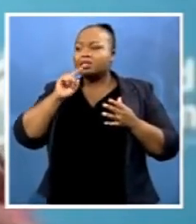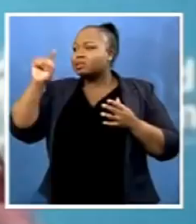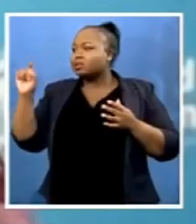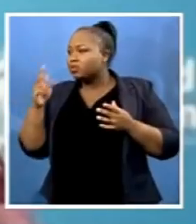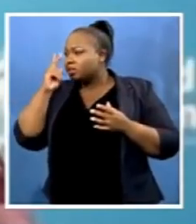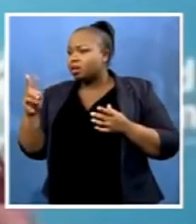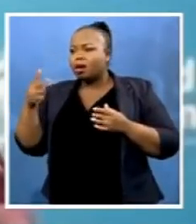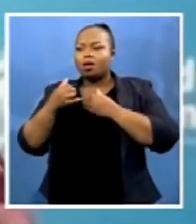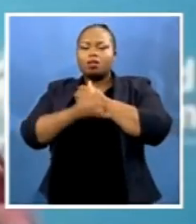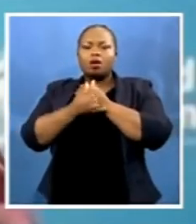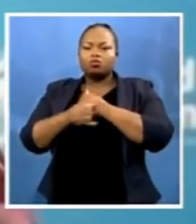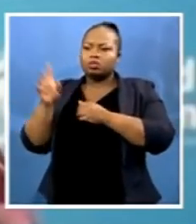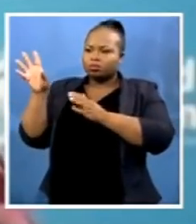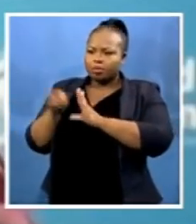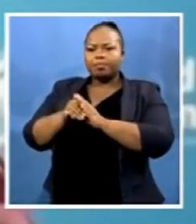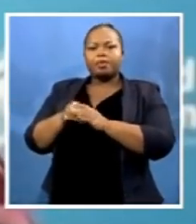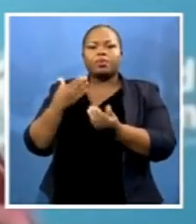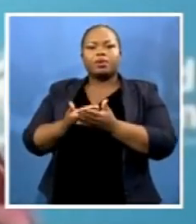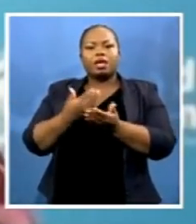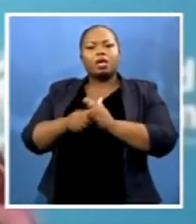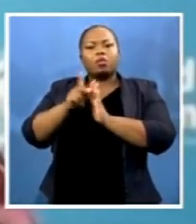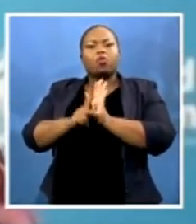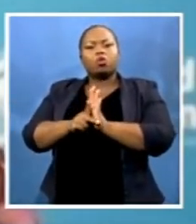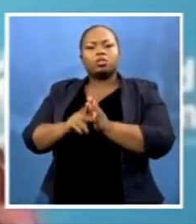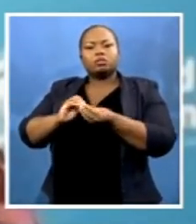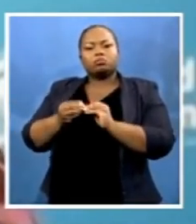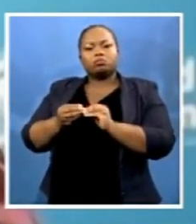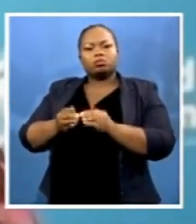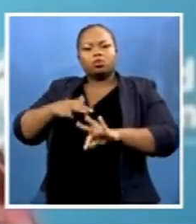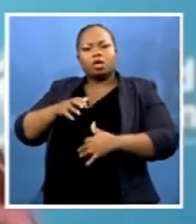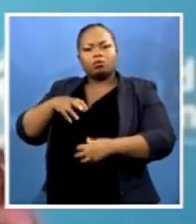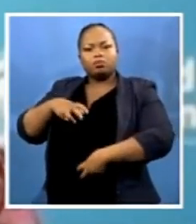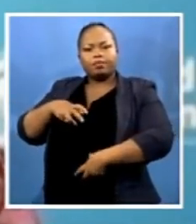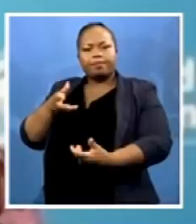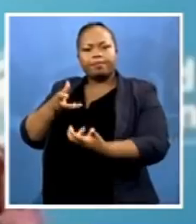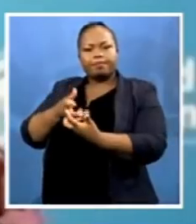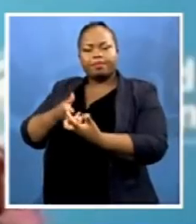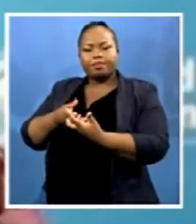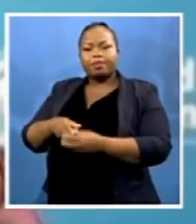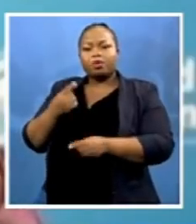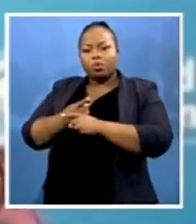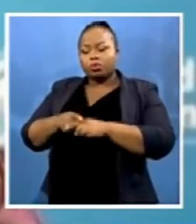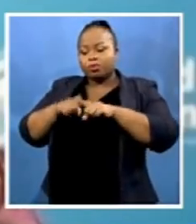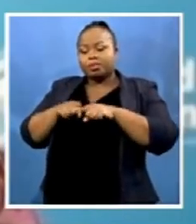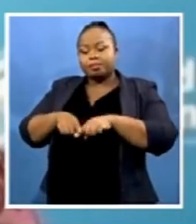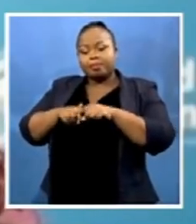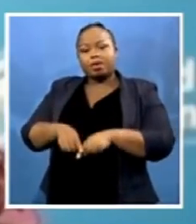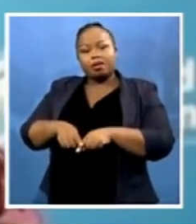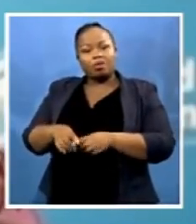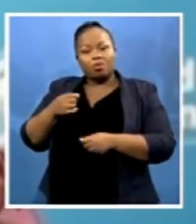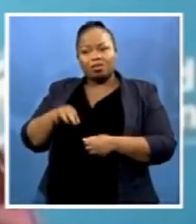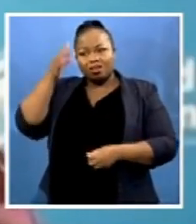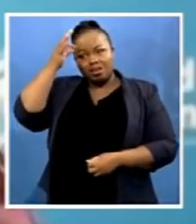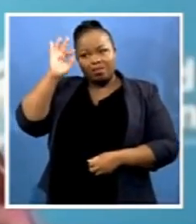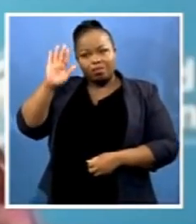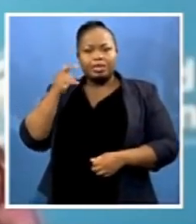those policy decisions taken based on data that will enable the government to get on top of the situation and to